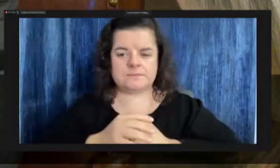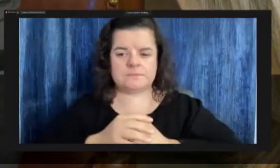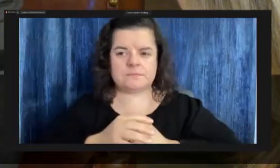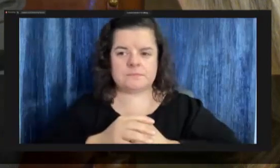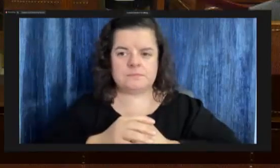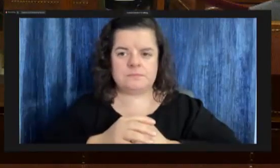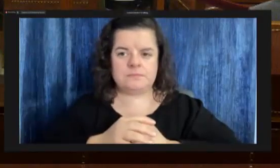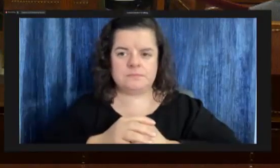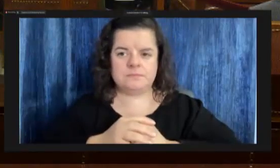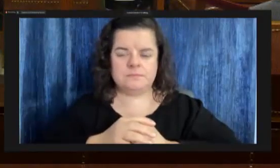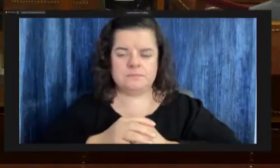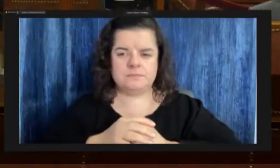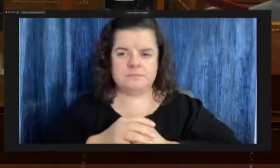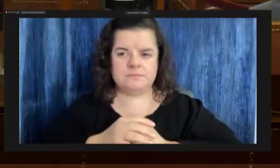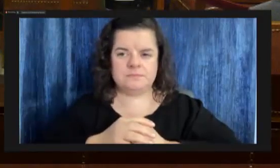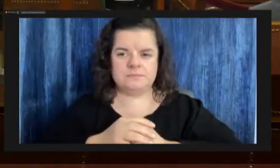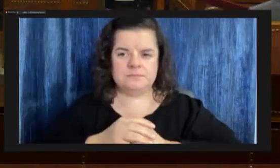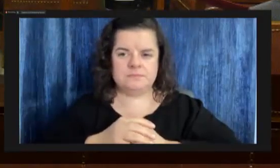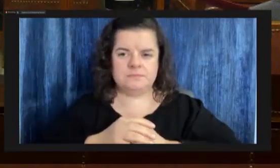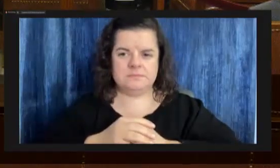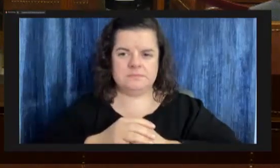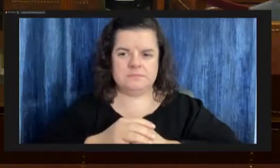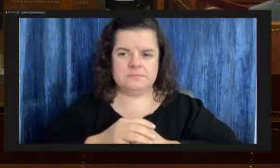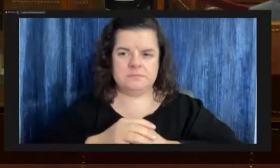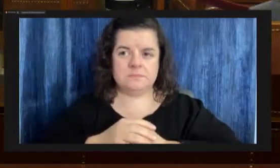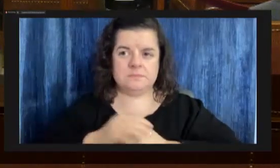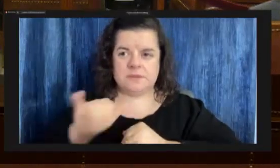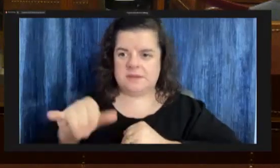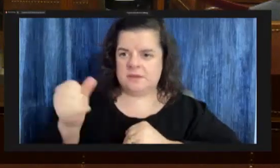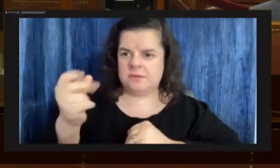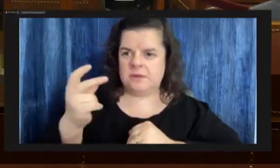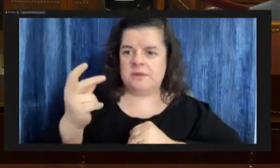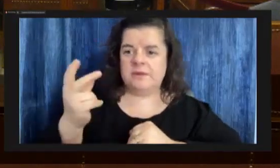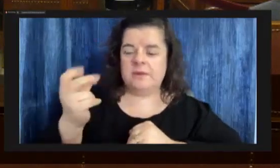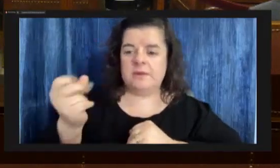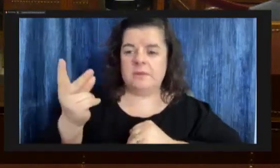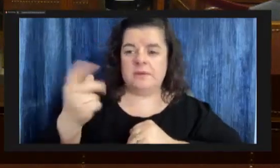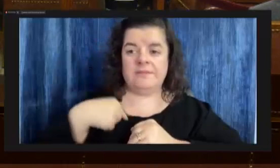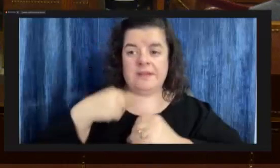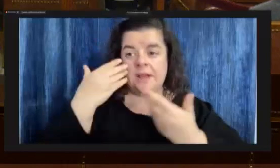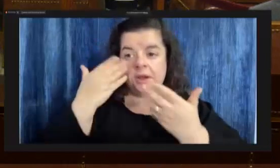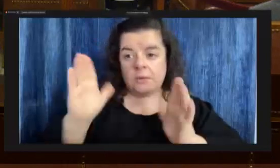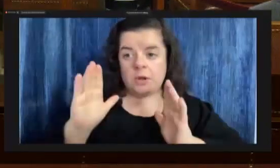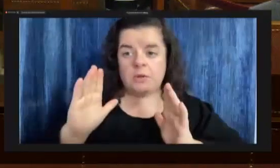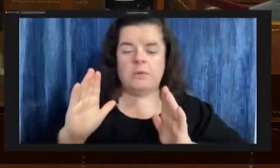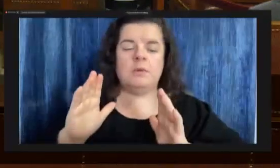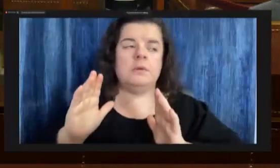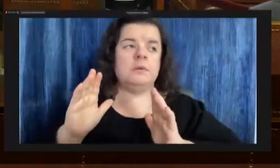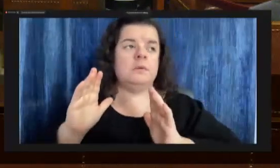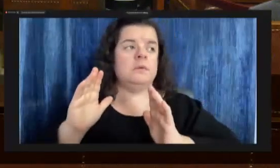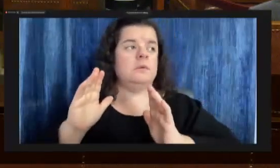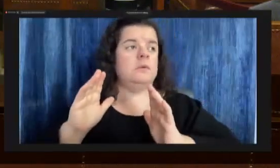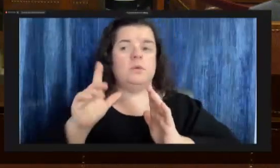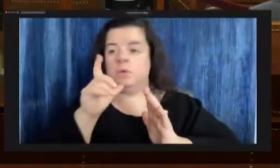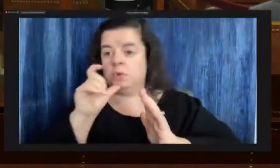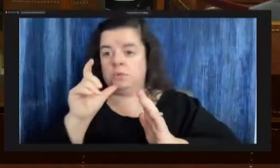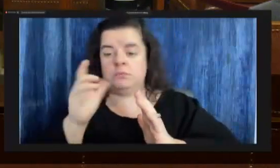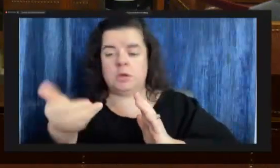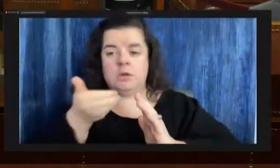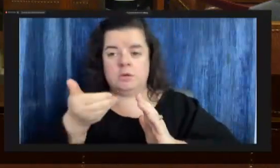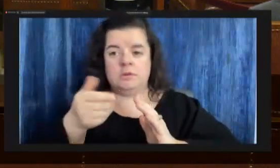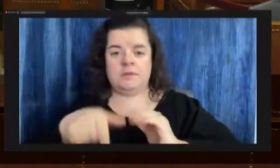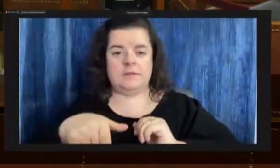cetera? We had 12, Mr. Chair. Yes. Mm-hmm. I don't know. This is 12, the sponsor of this. Yeah. It's a request from